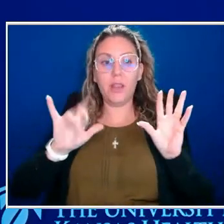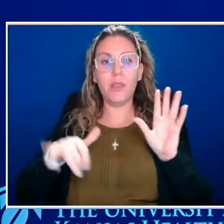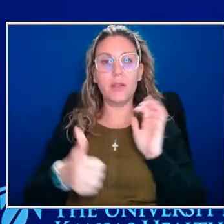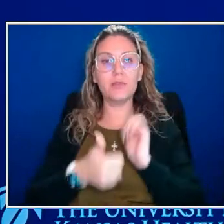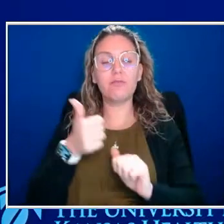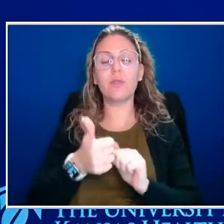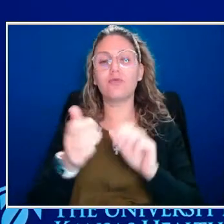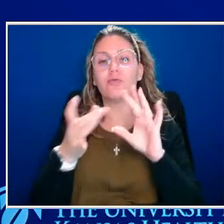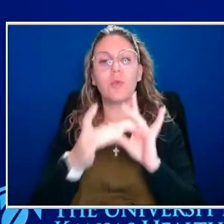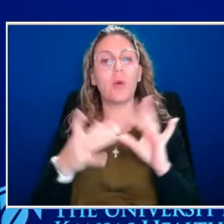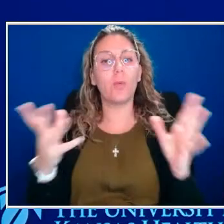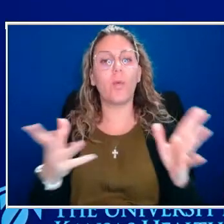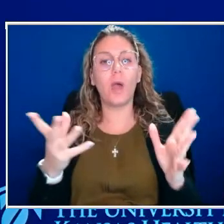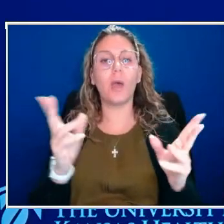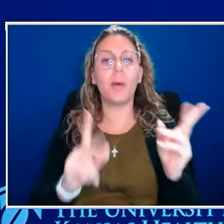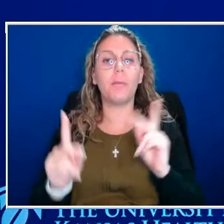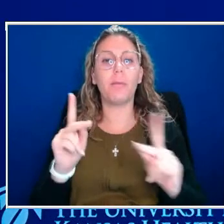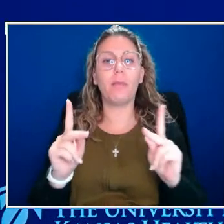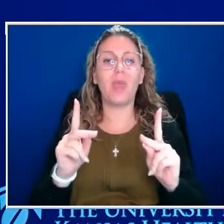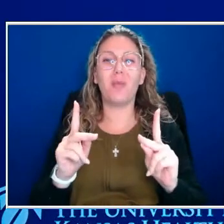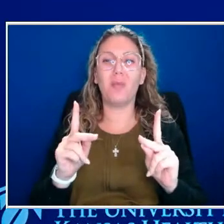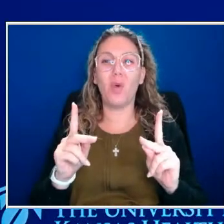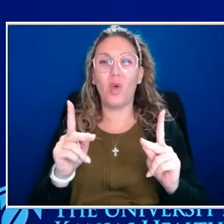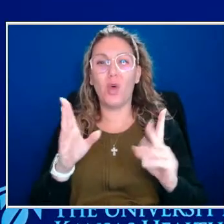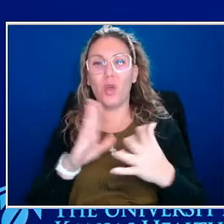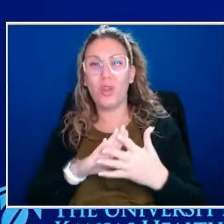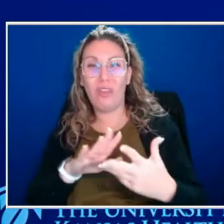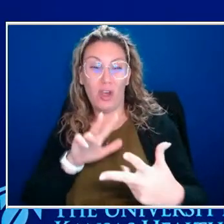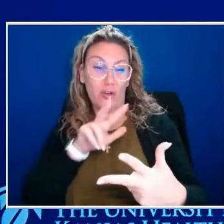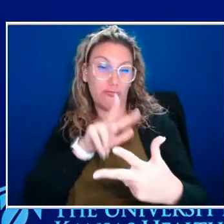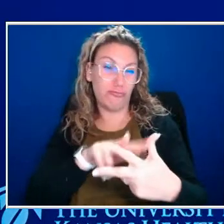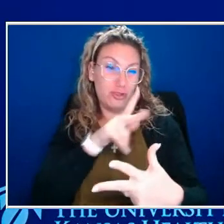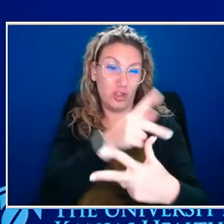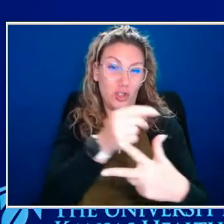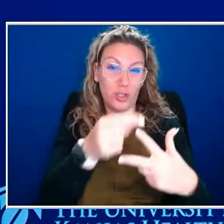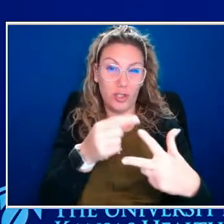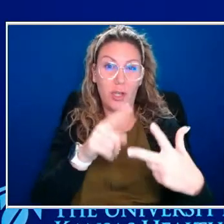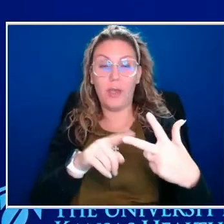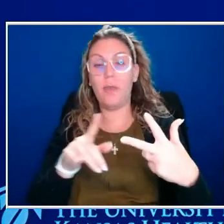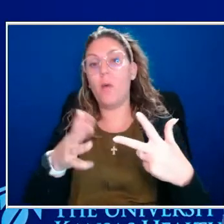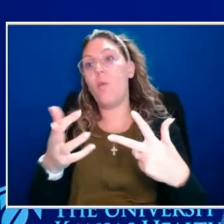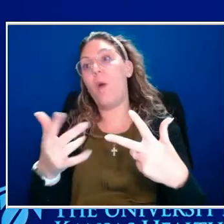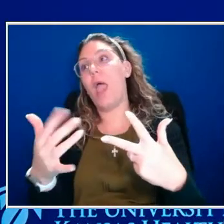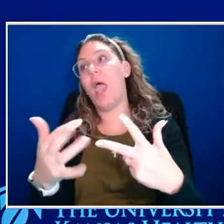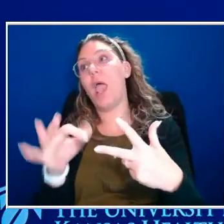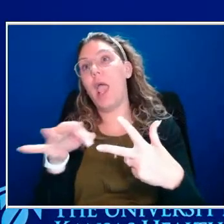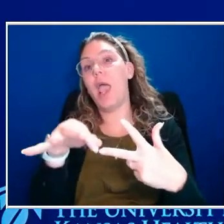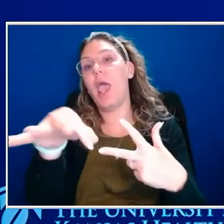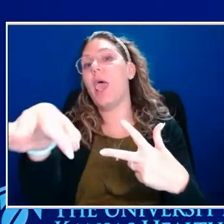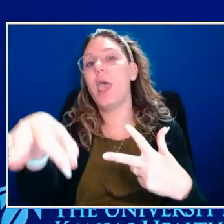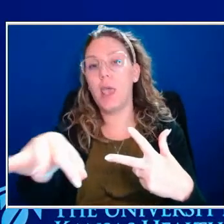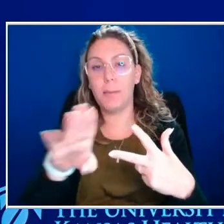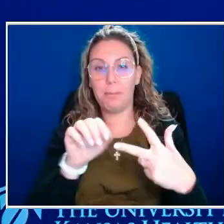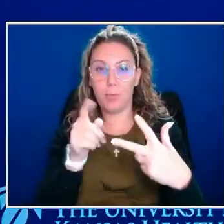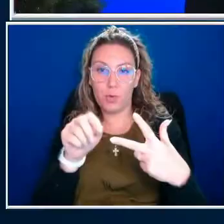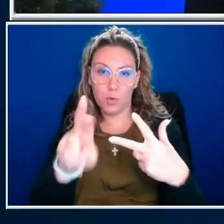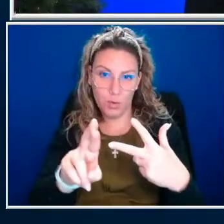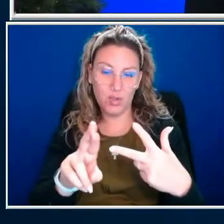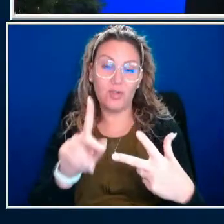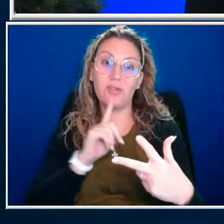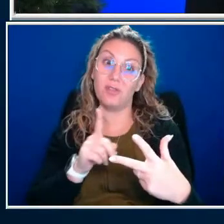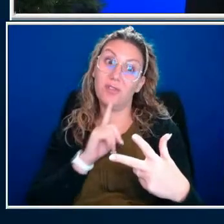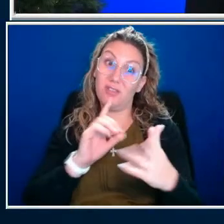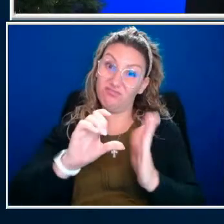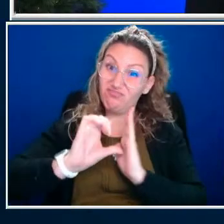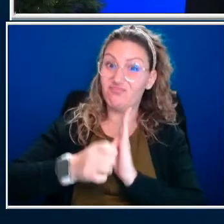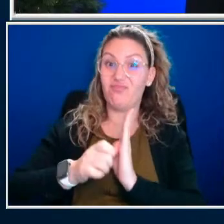those people that are further out from their primary series or booster, and it highlights the actual importance of getting that bivalent booster. Let's